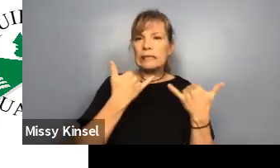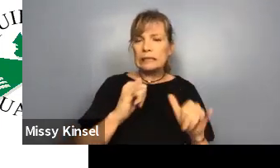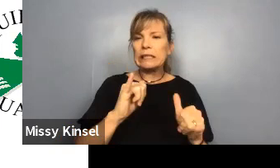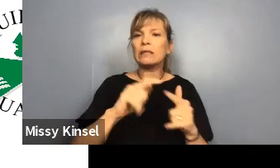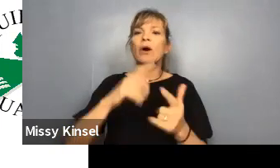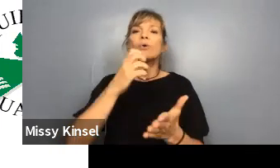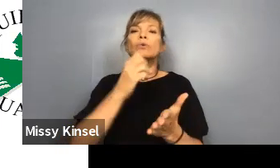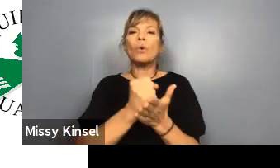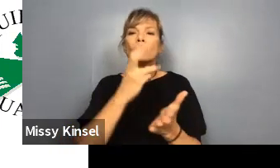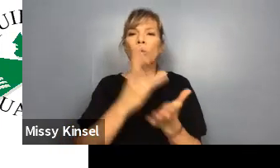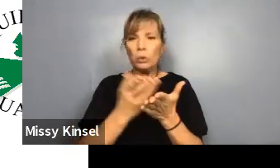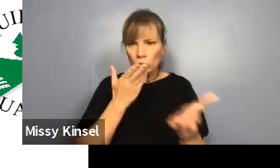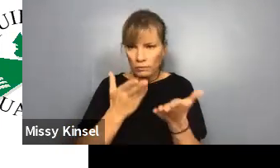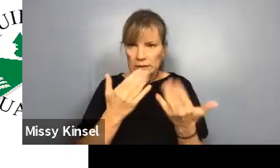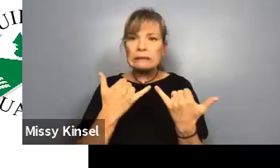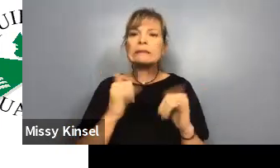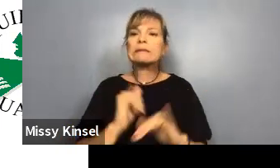work.